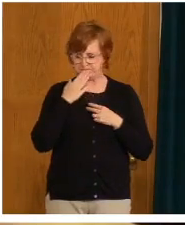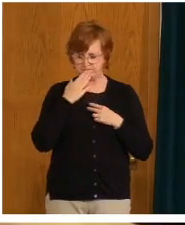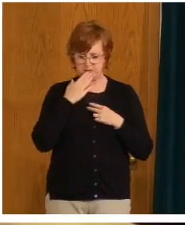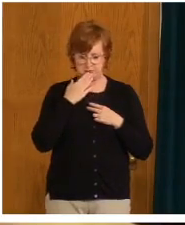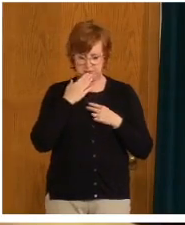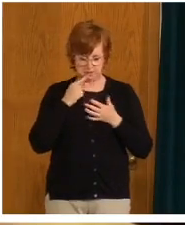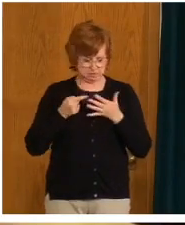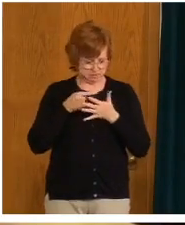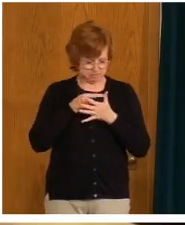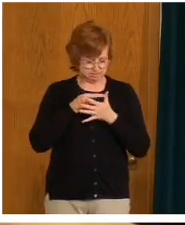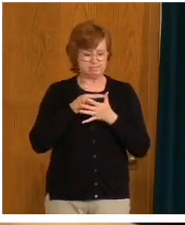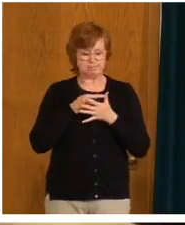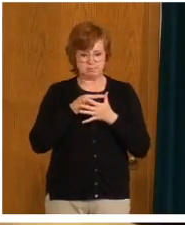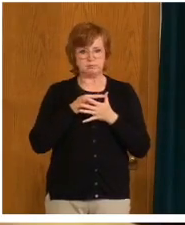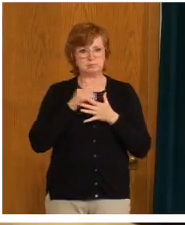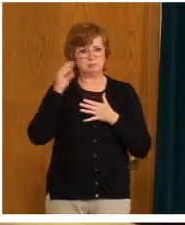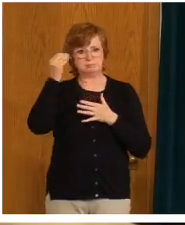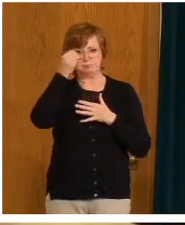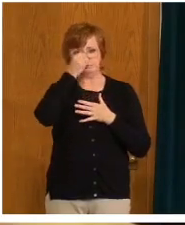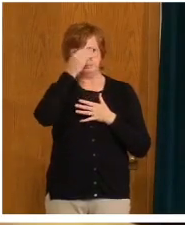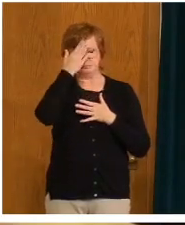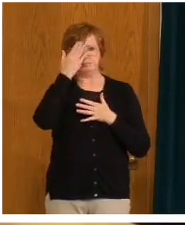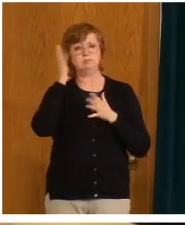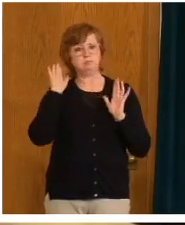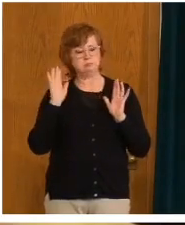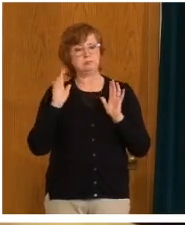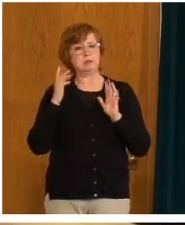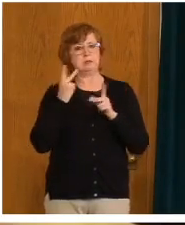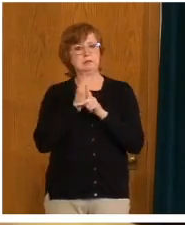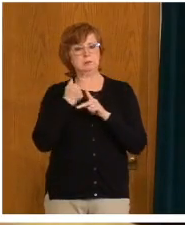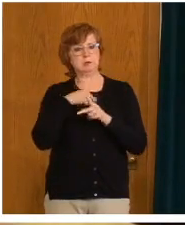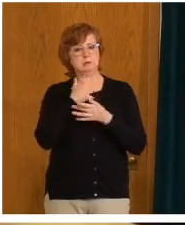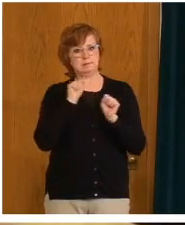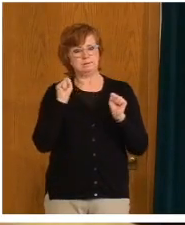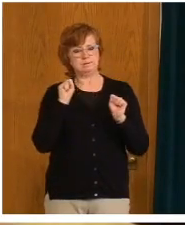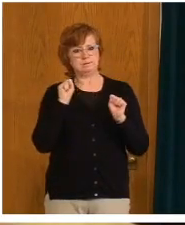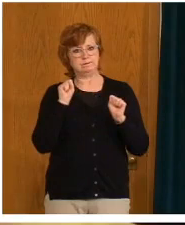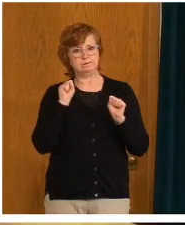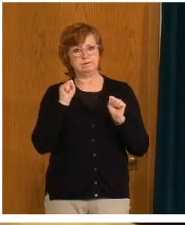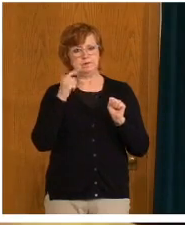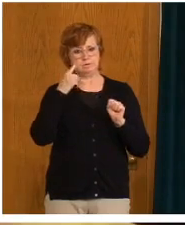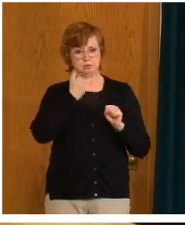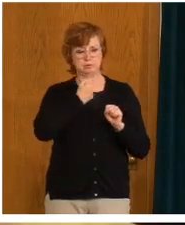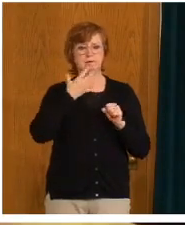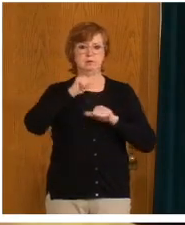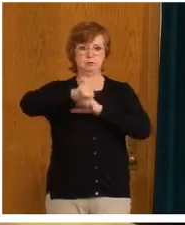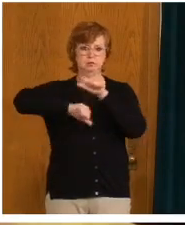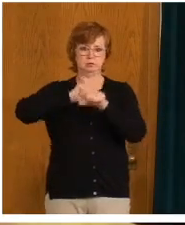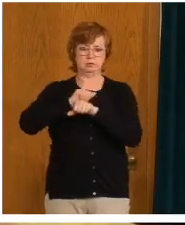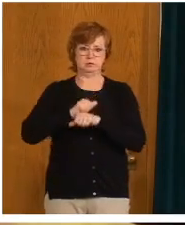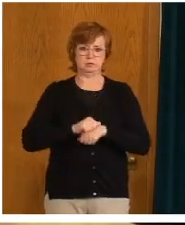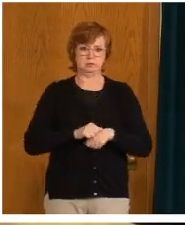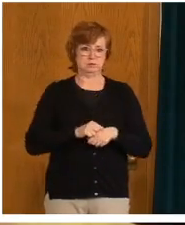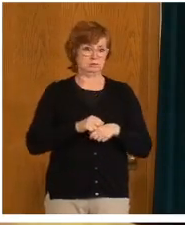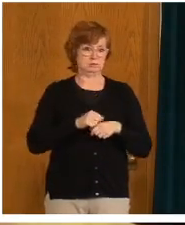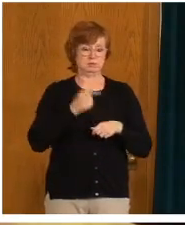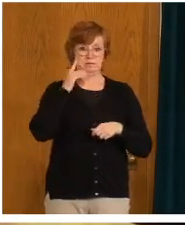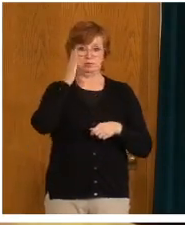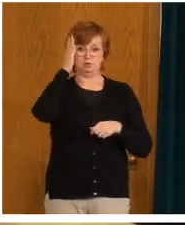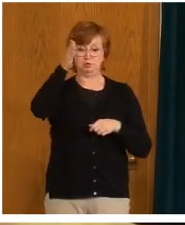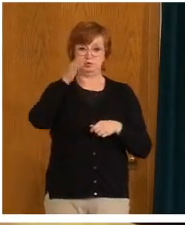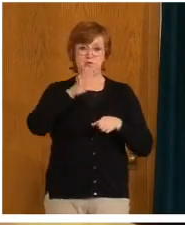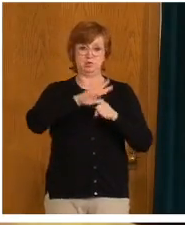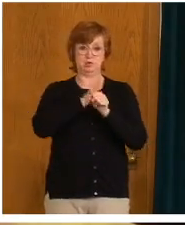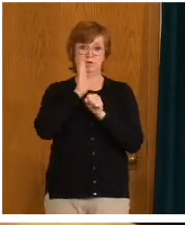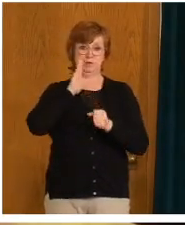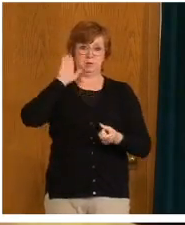keep ourselves and keep those around us safe. As we move forward with reopening our communities, COVID is not going away. It is going to continue